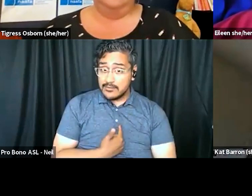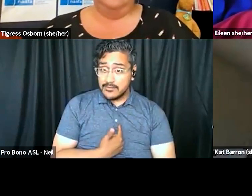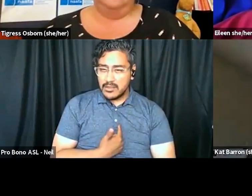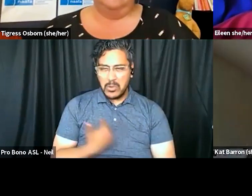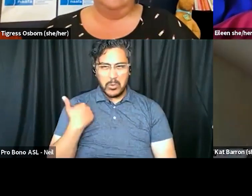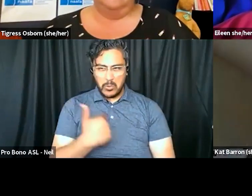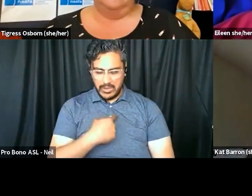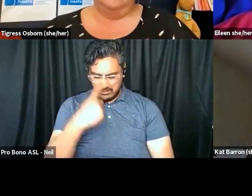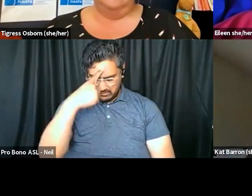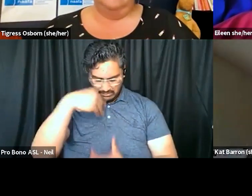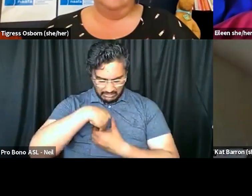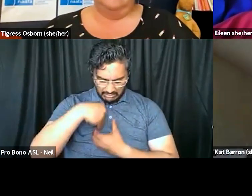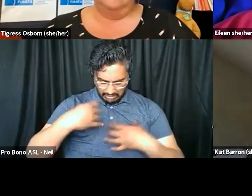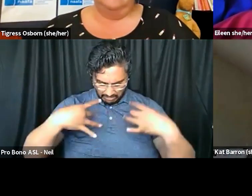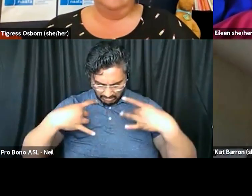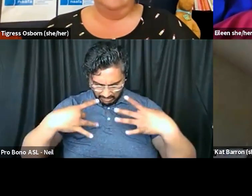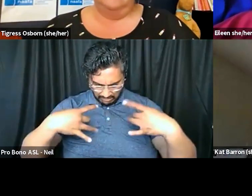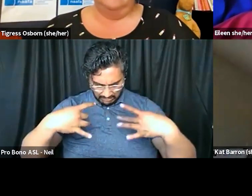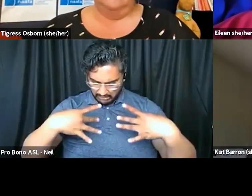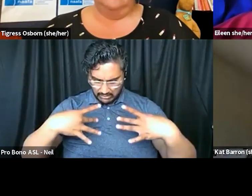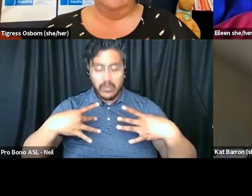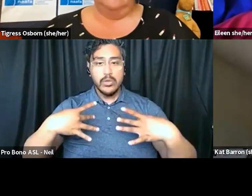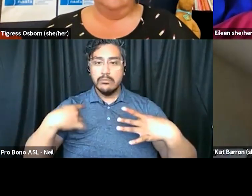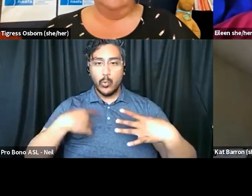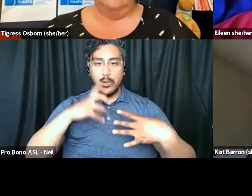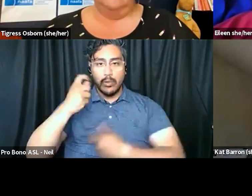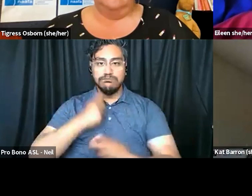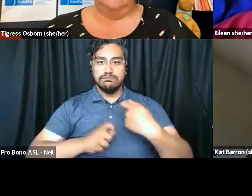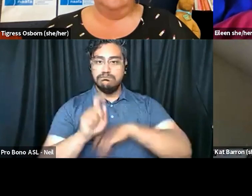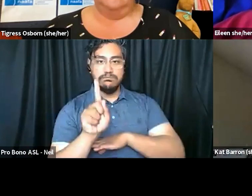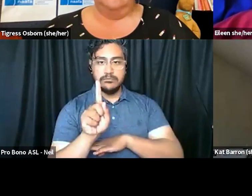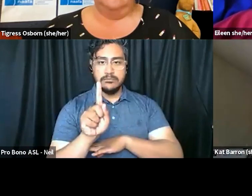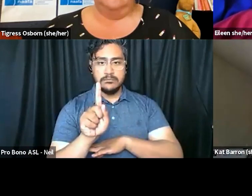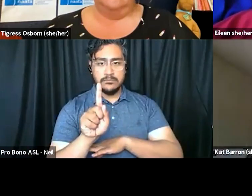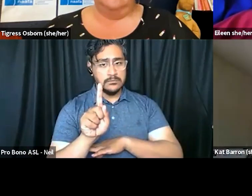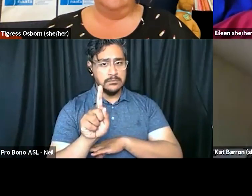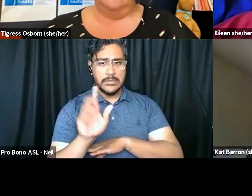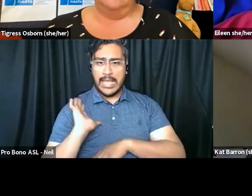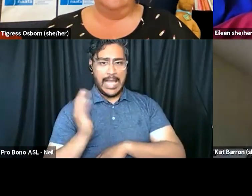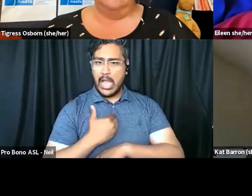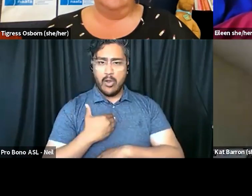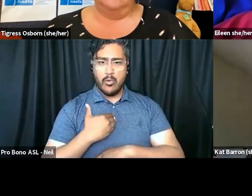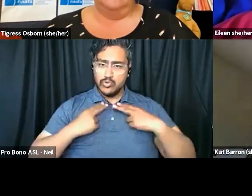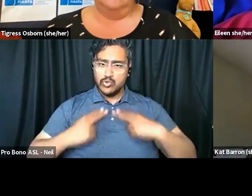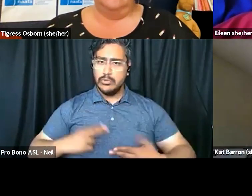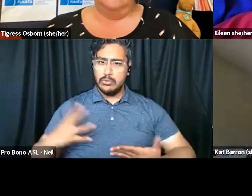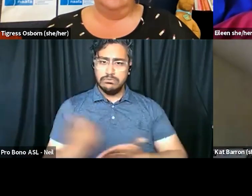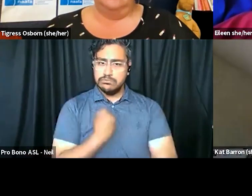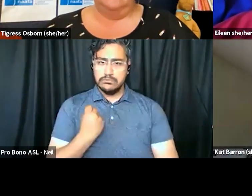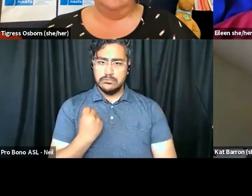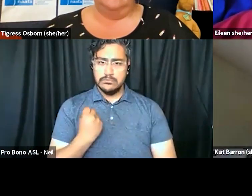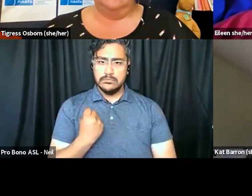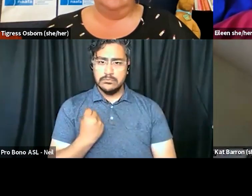ourselves. We will take our place, claiming our humanity. One day we